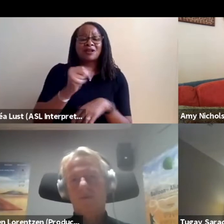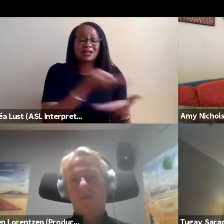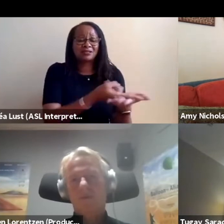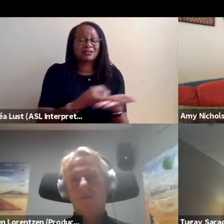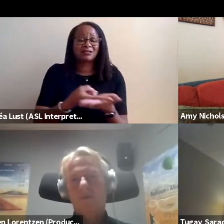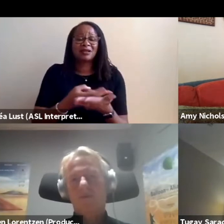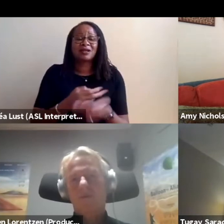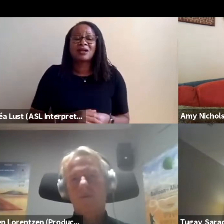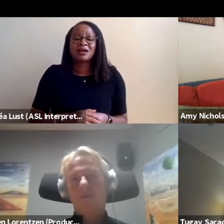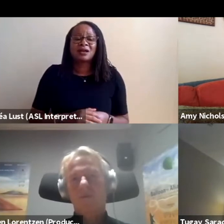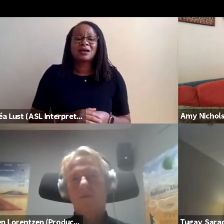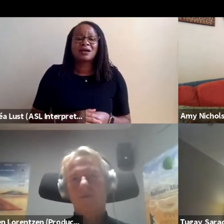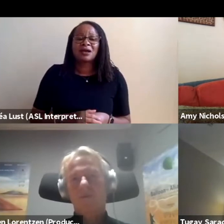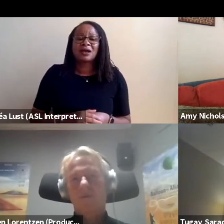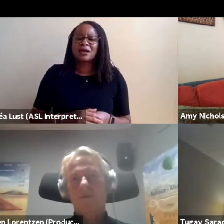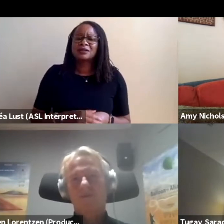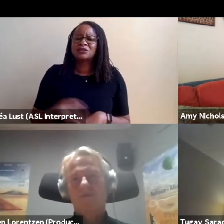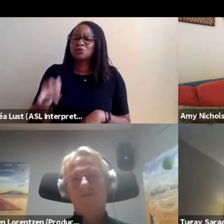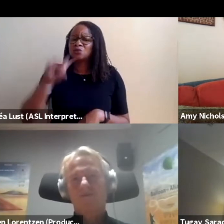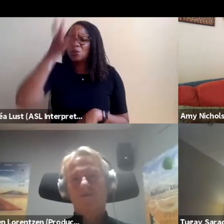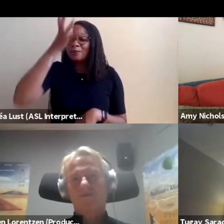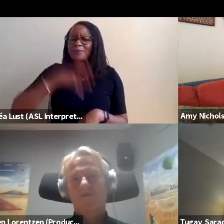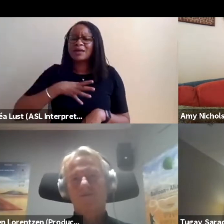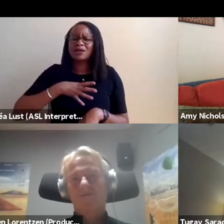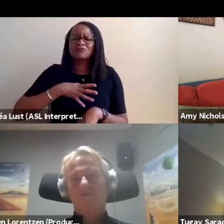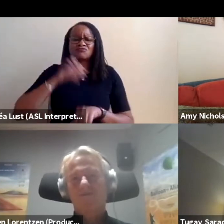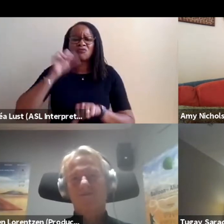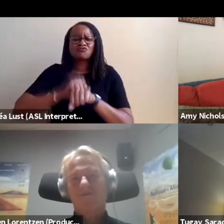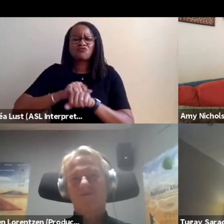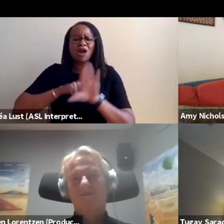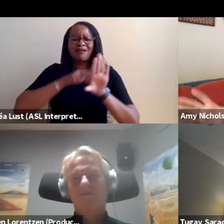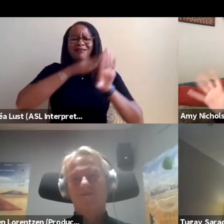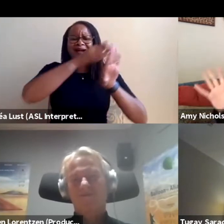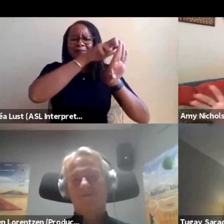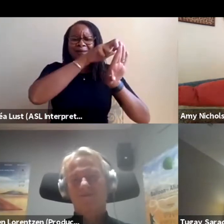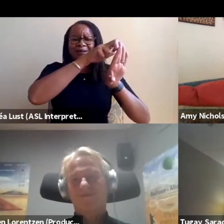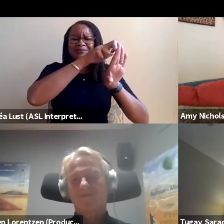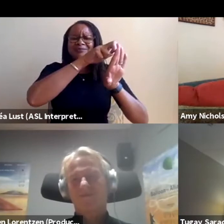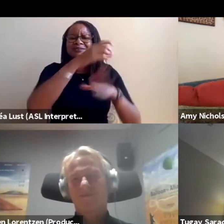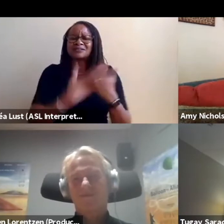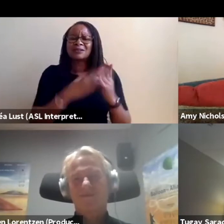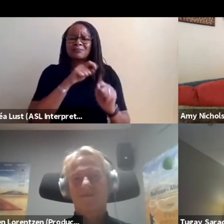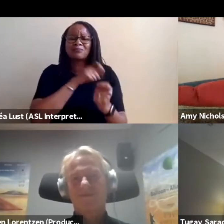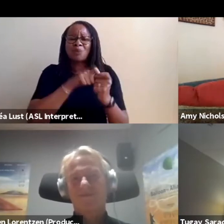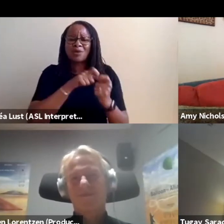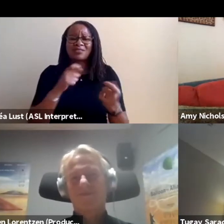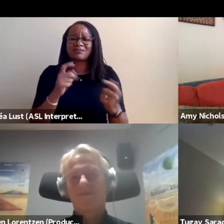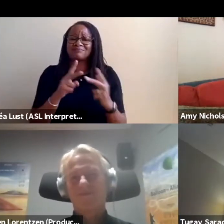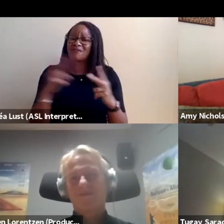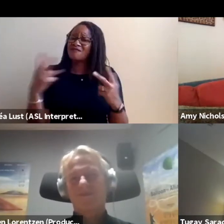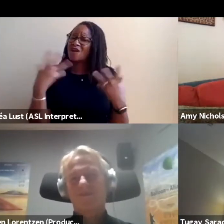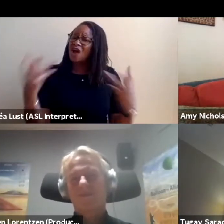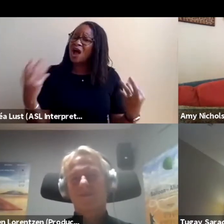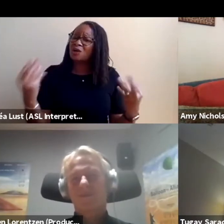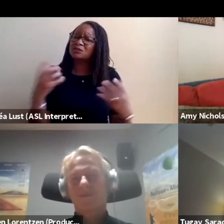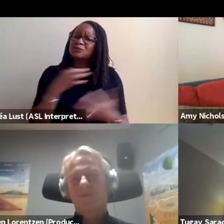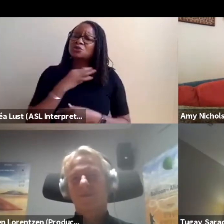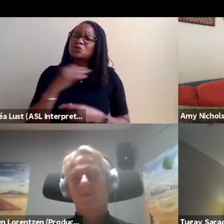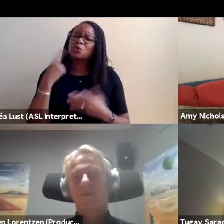sort of rock climbing at a certain point. These images of them that are very much outside. I was curious what that meant for